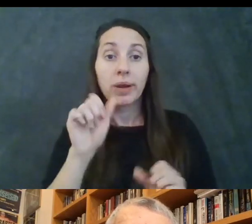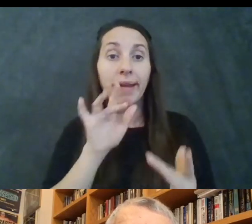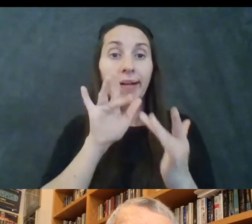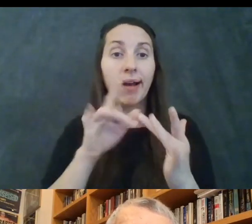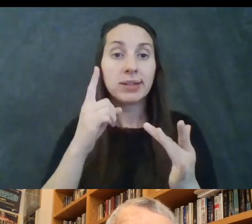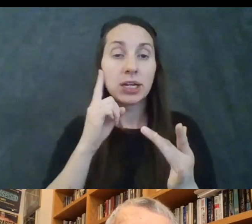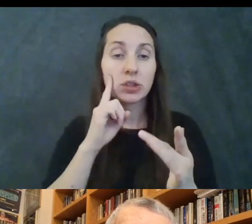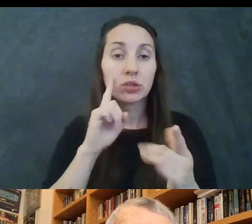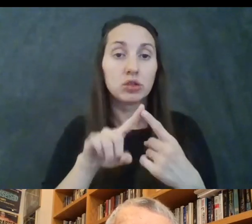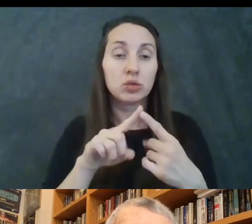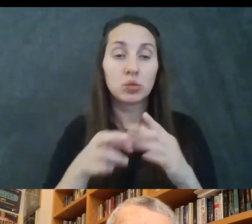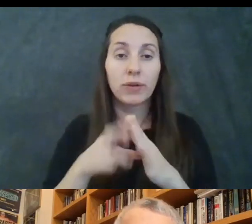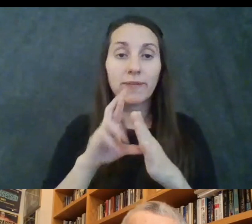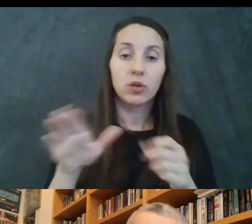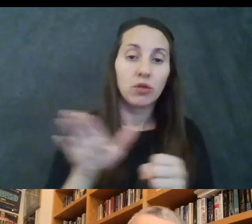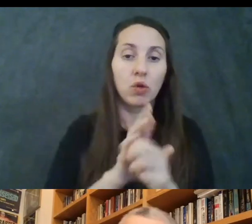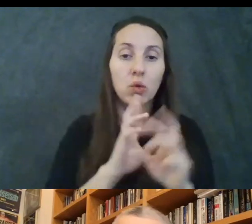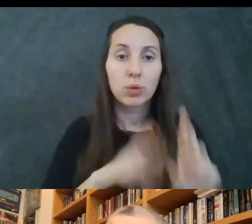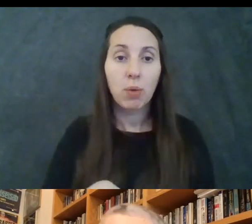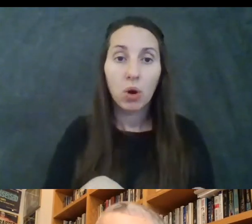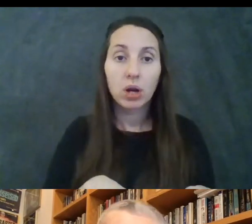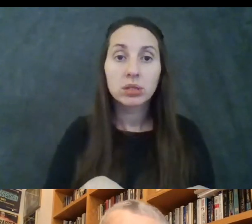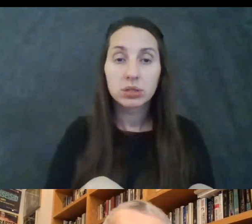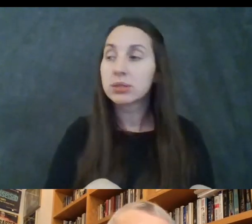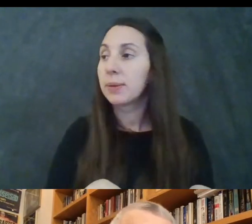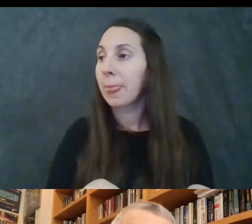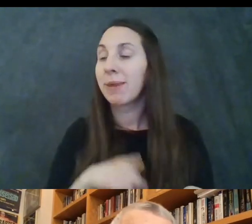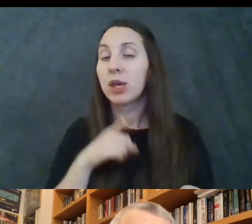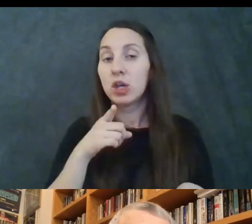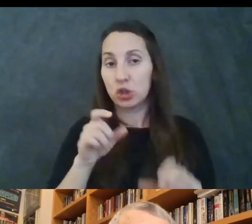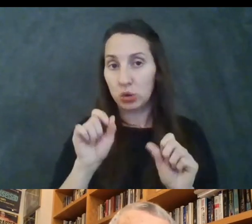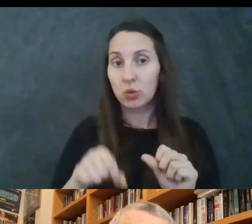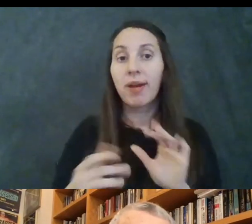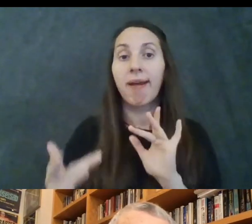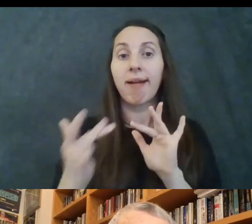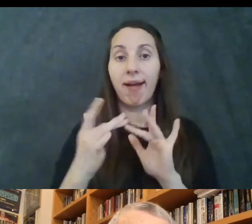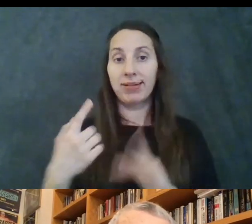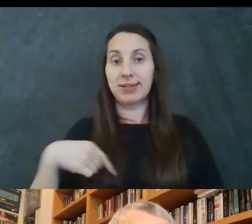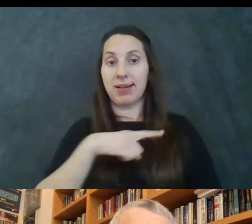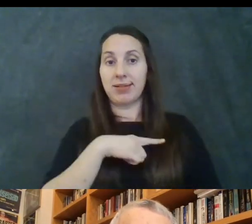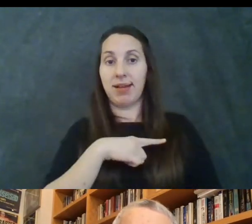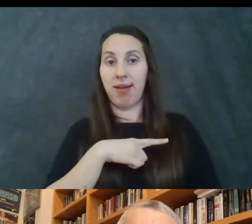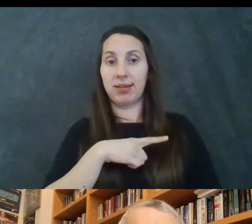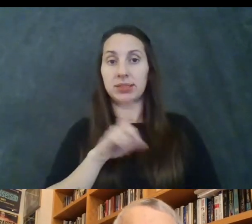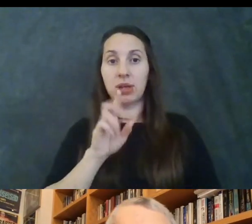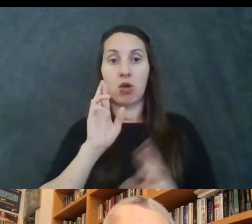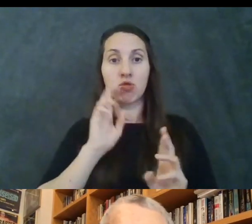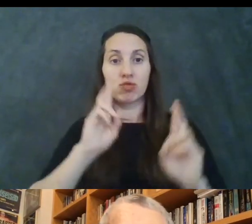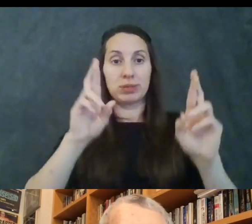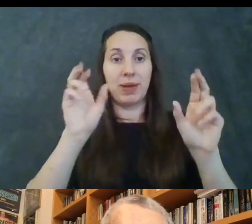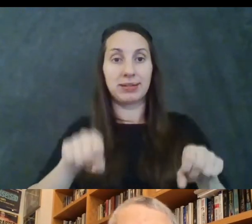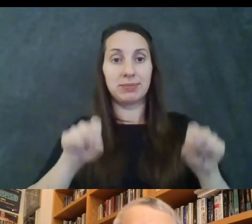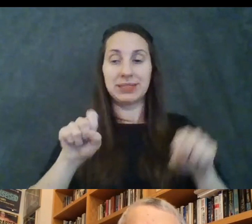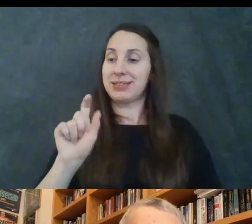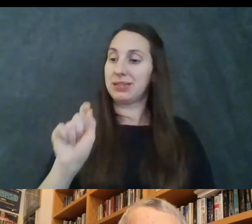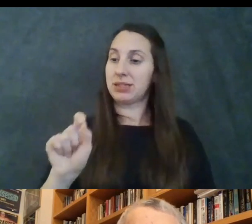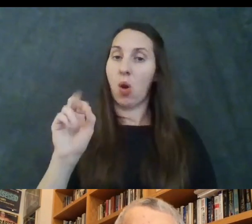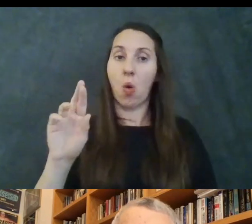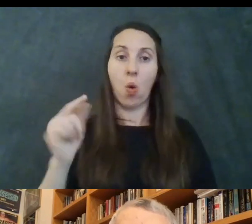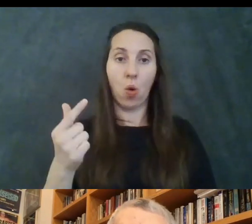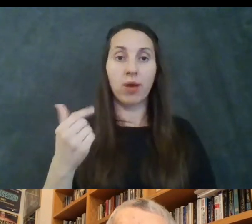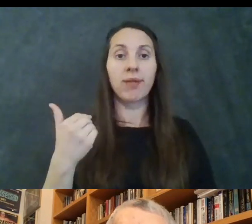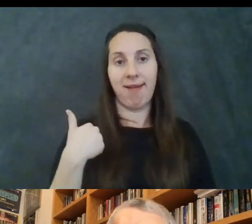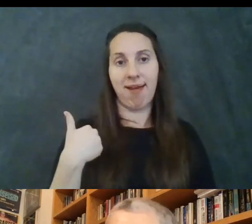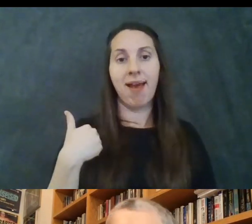help advance this work. You can contact us via respectability.org. We've got newsletters you can sign up for. You